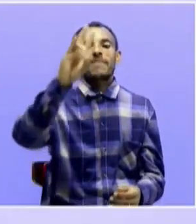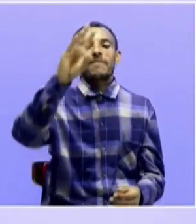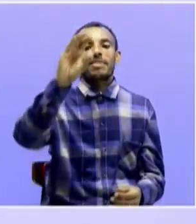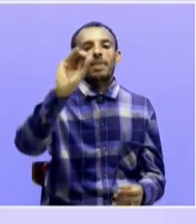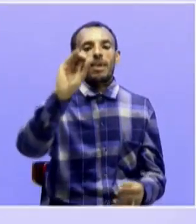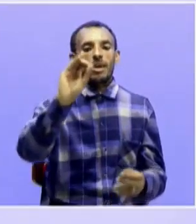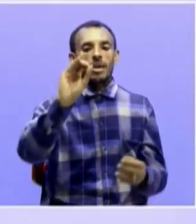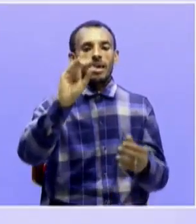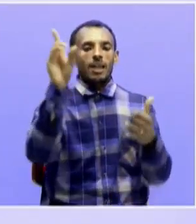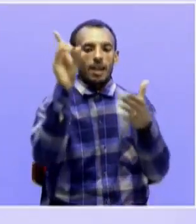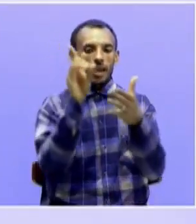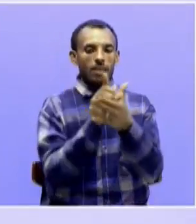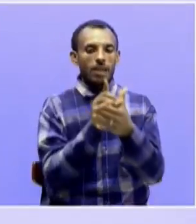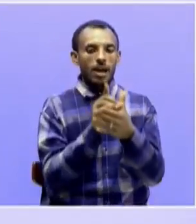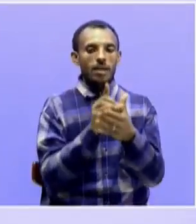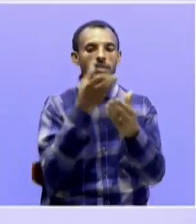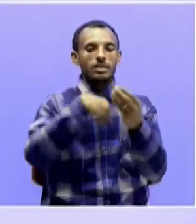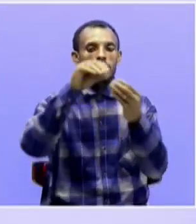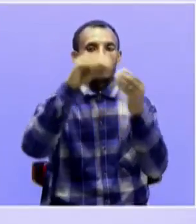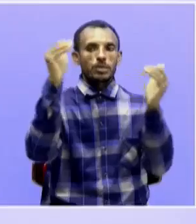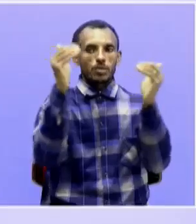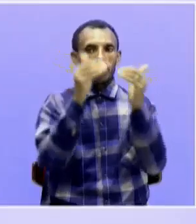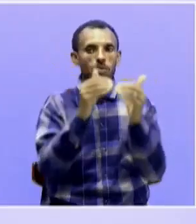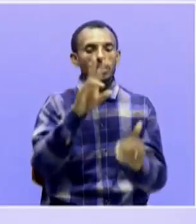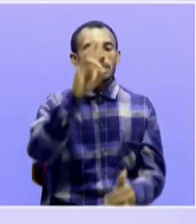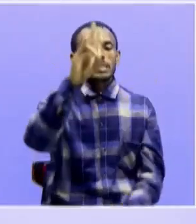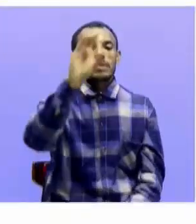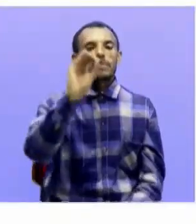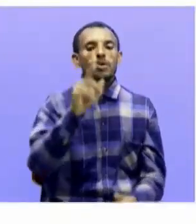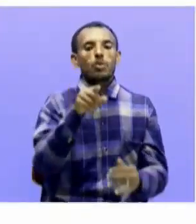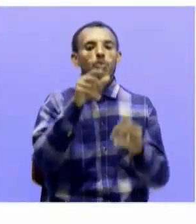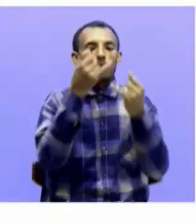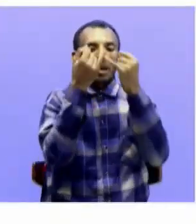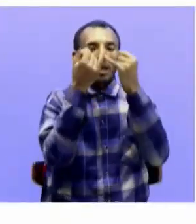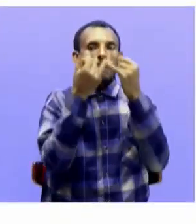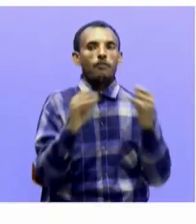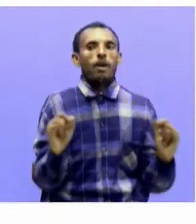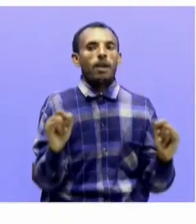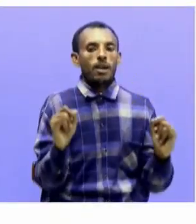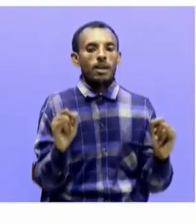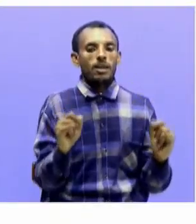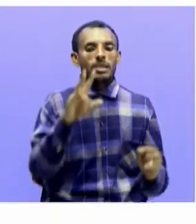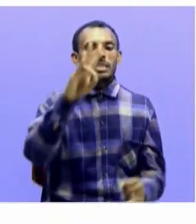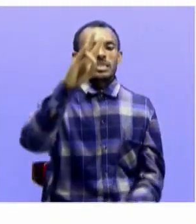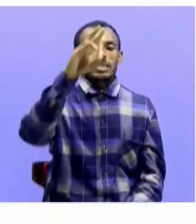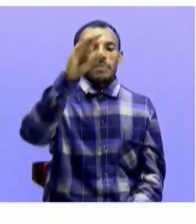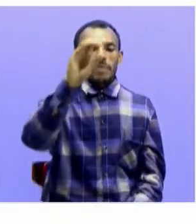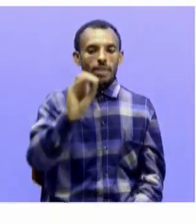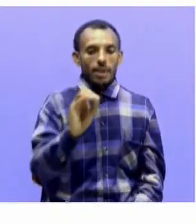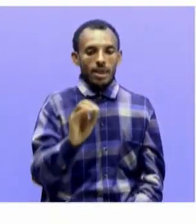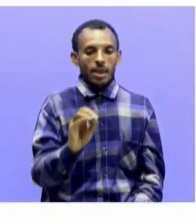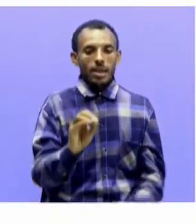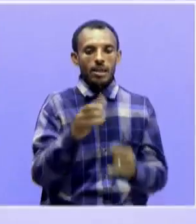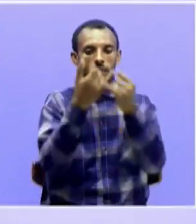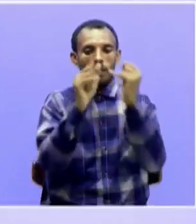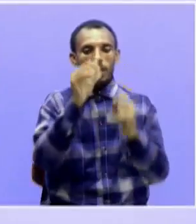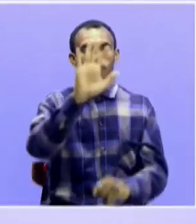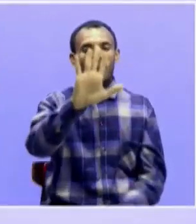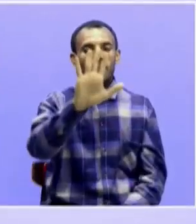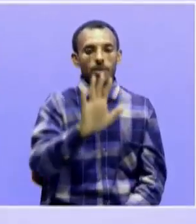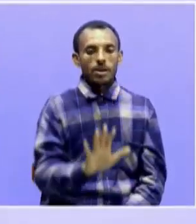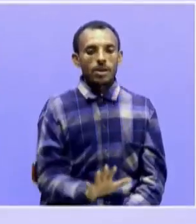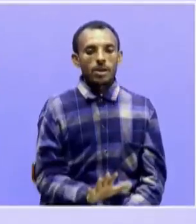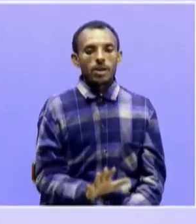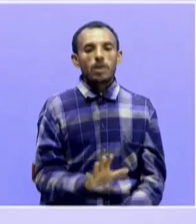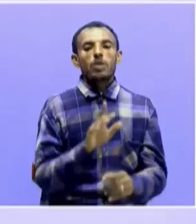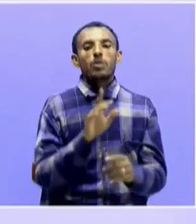of this data is 70, so you divide 70 by 5, you'll have